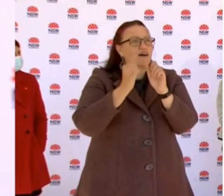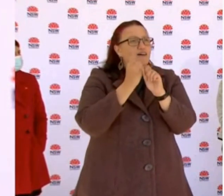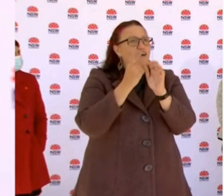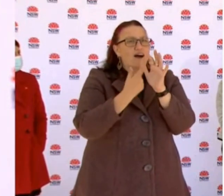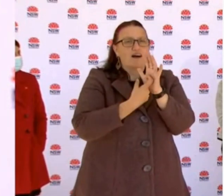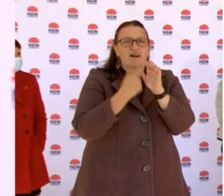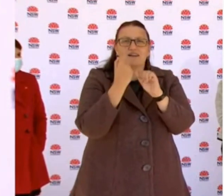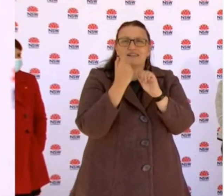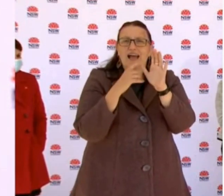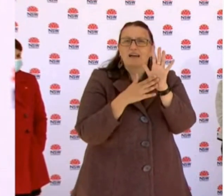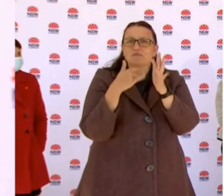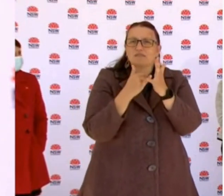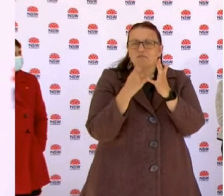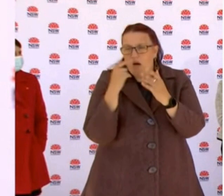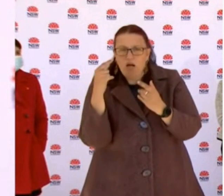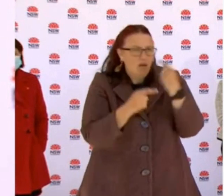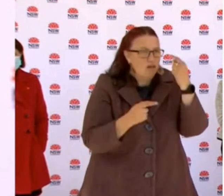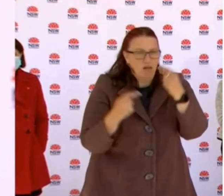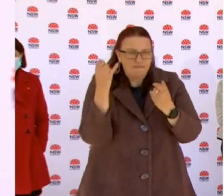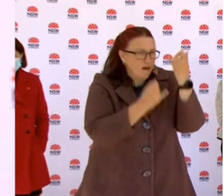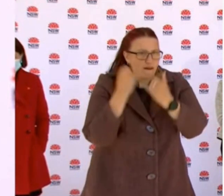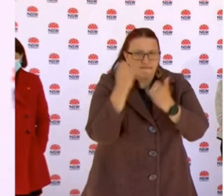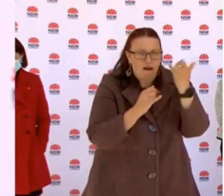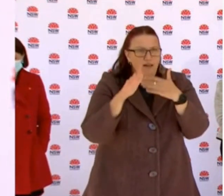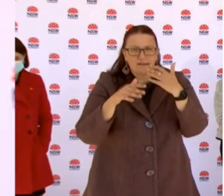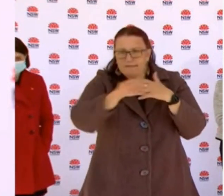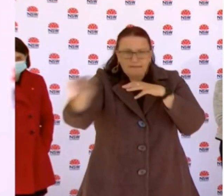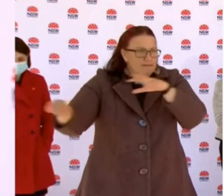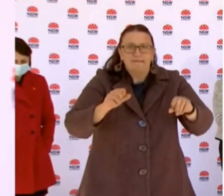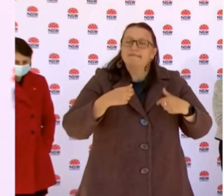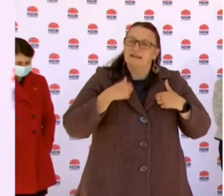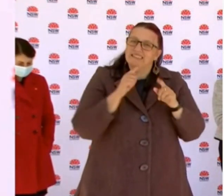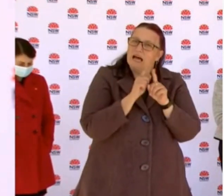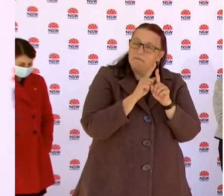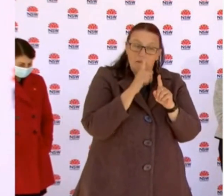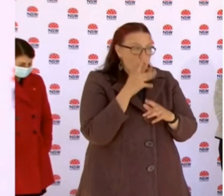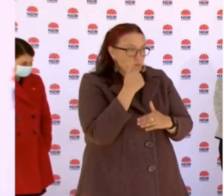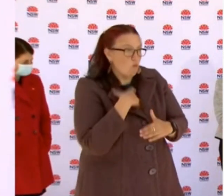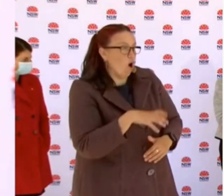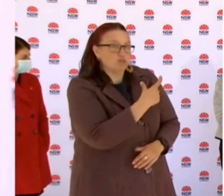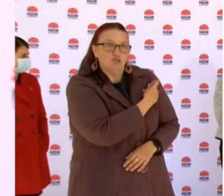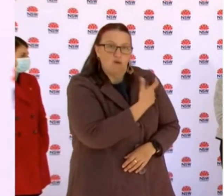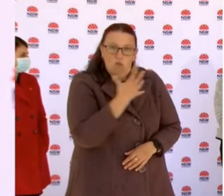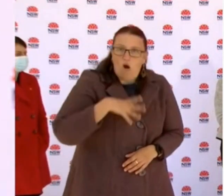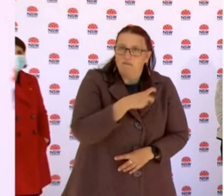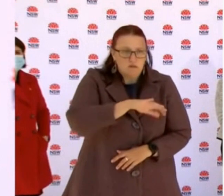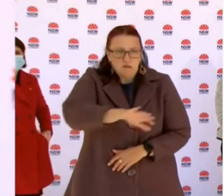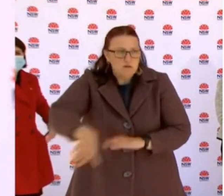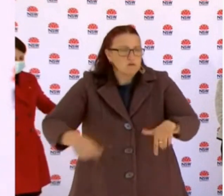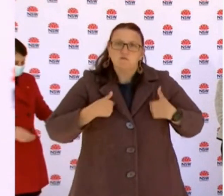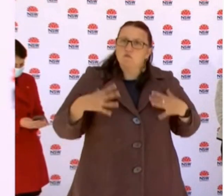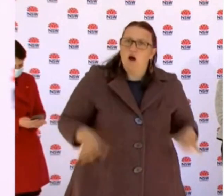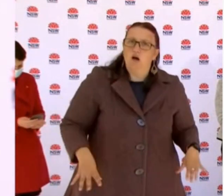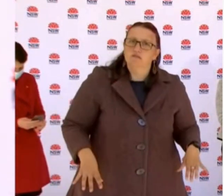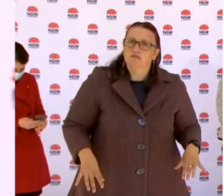vaccine, and until we get enough vaccine and enough GPs actually at the front line able